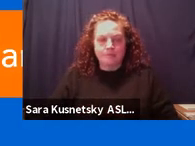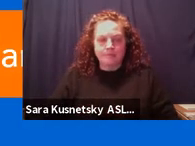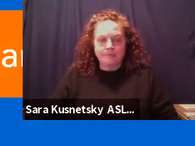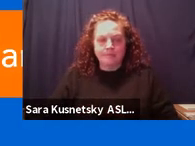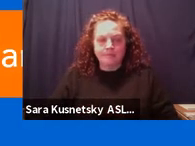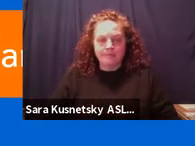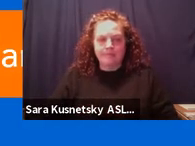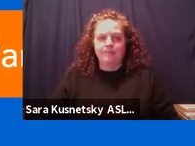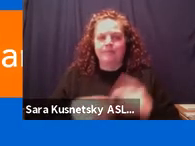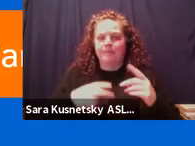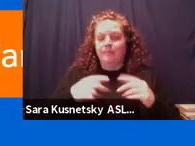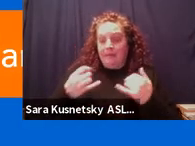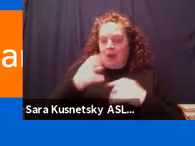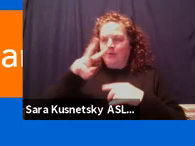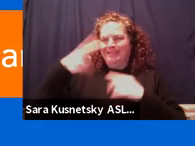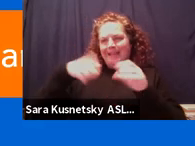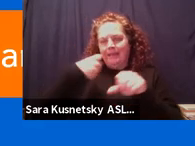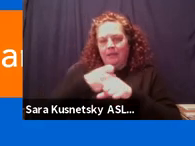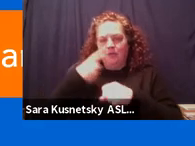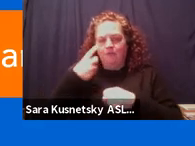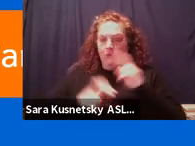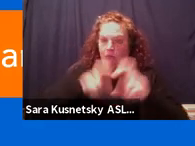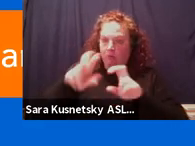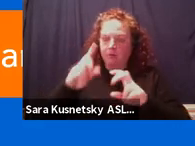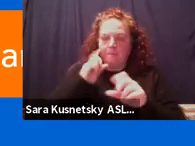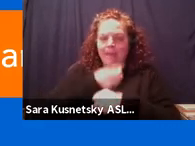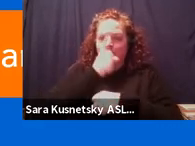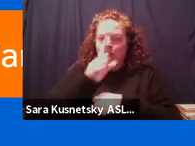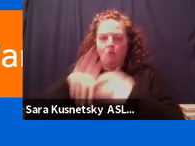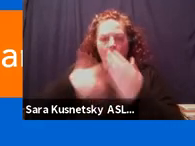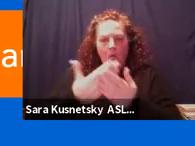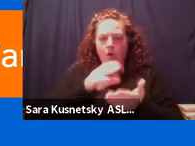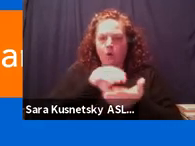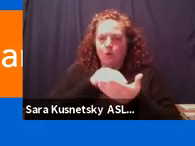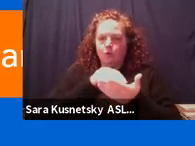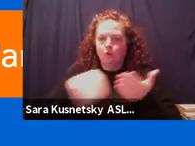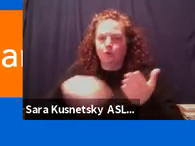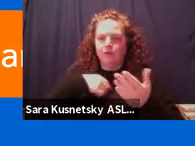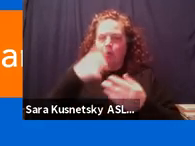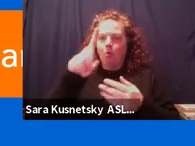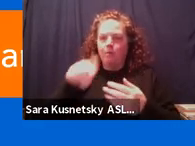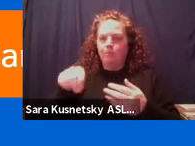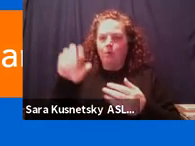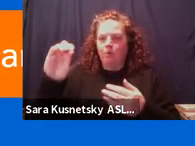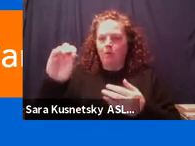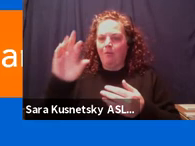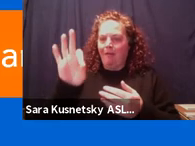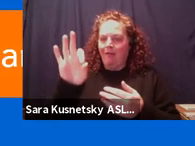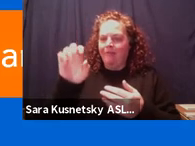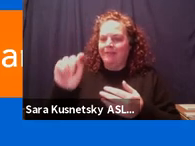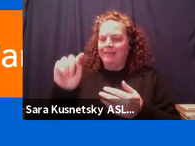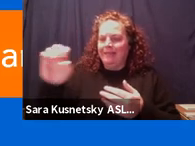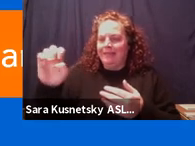This is our second year of an investment in to ensure that every school has a 1.0 FTE family liaison. And this will be